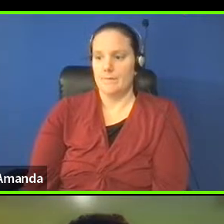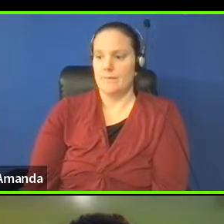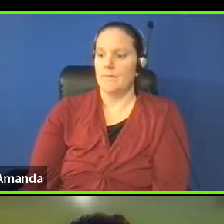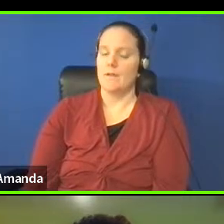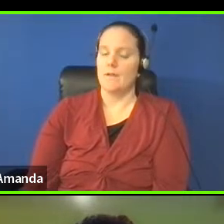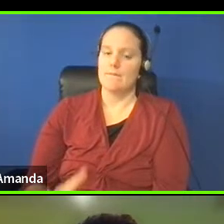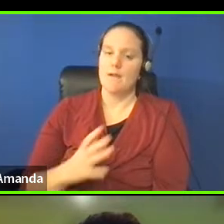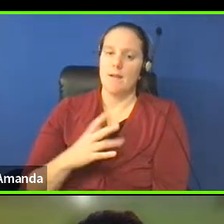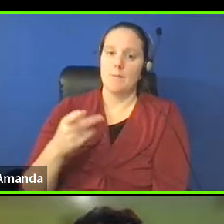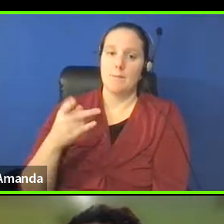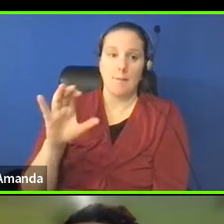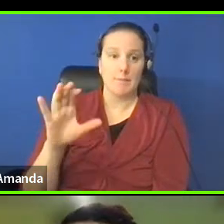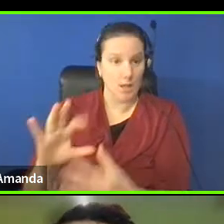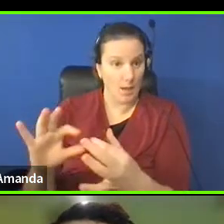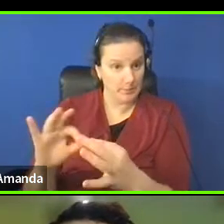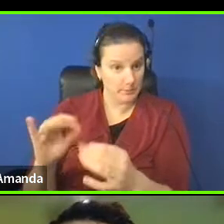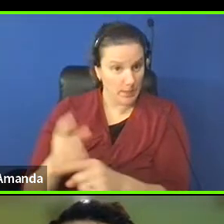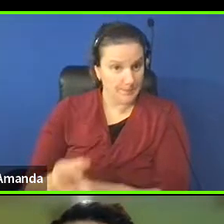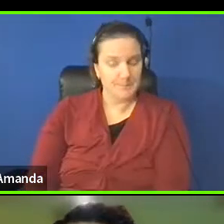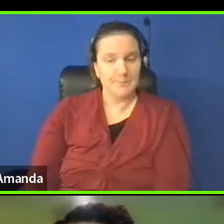at public comment, yeah?